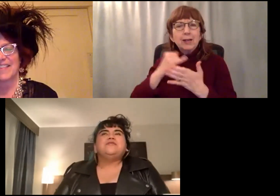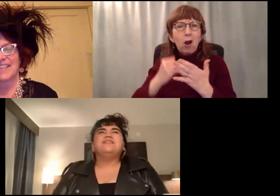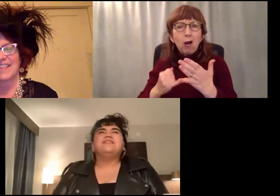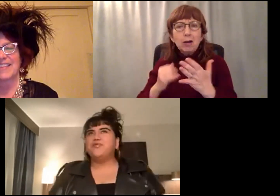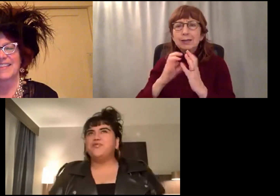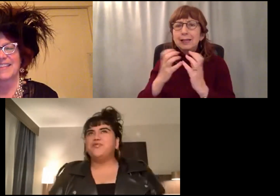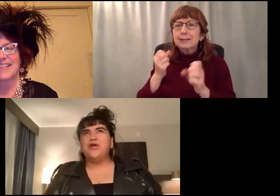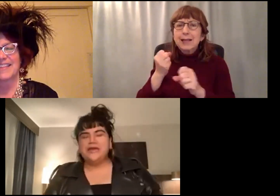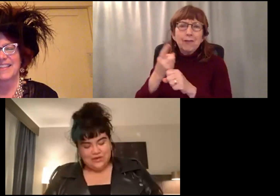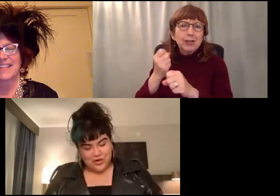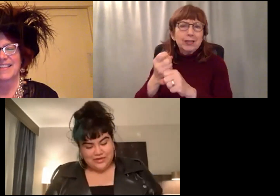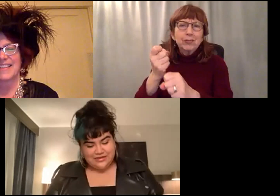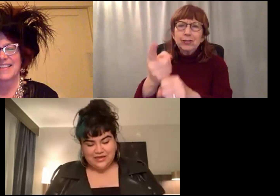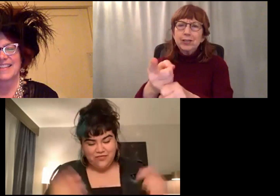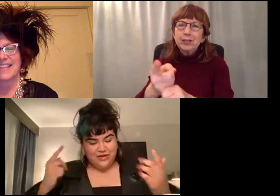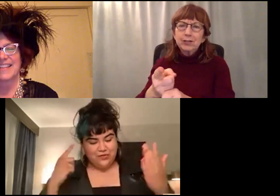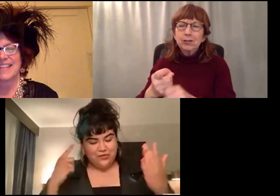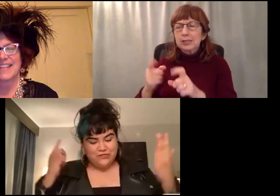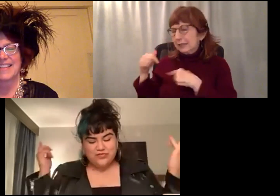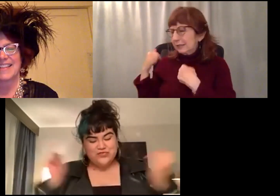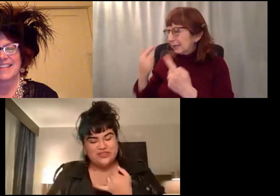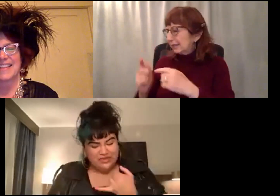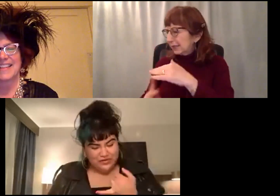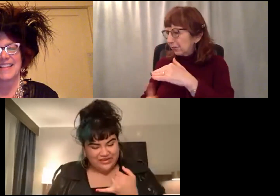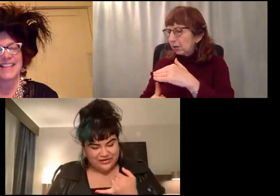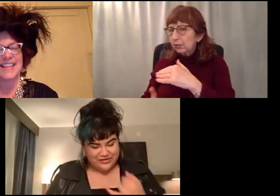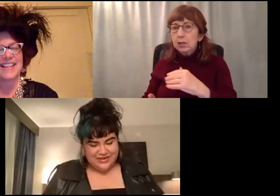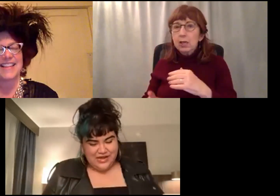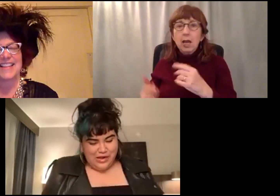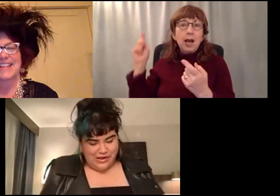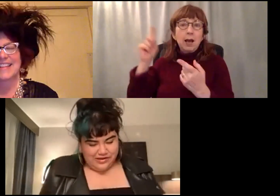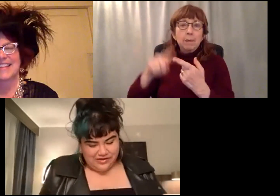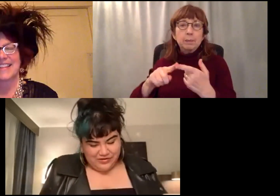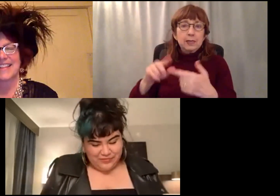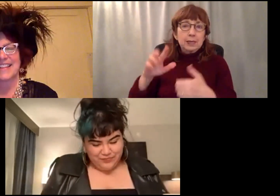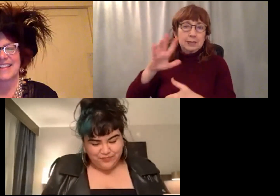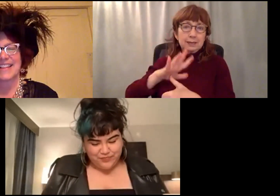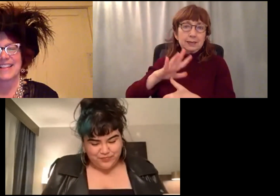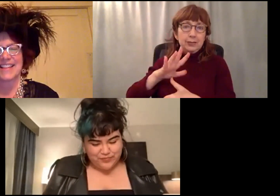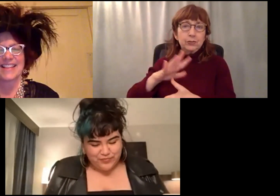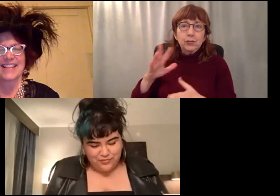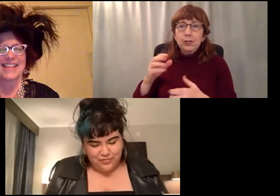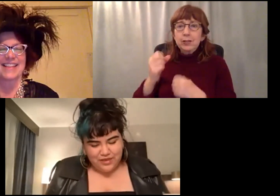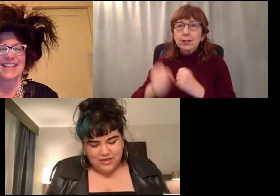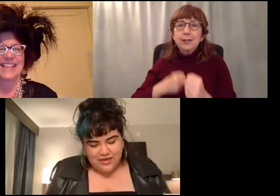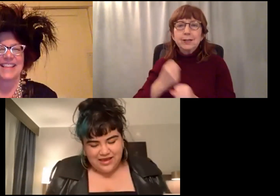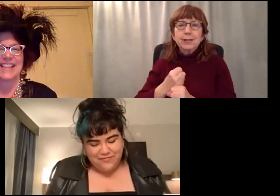year since I remember in kindergarten, every year to senior year.